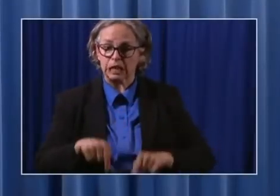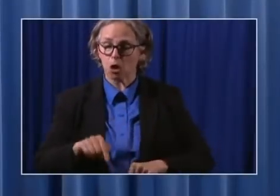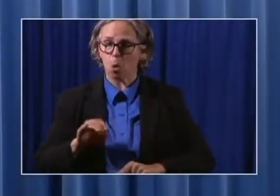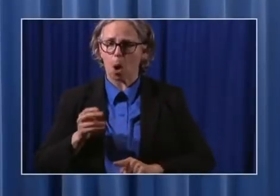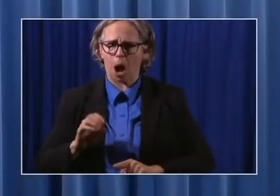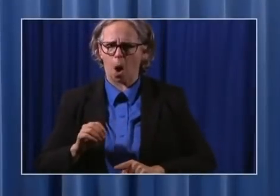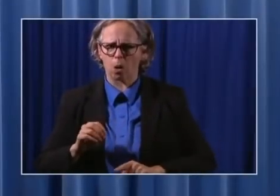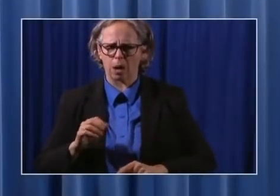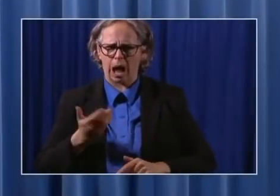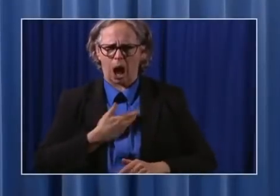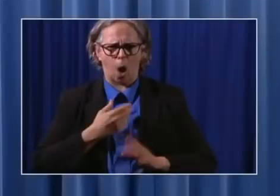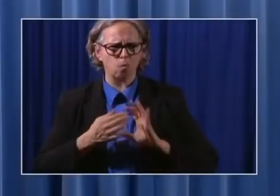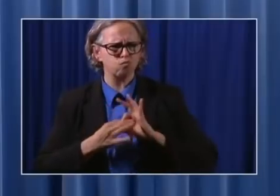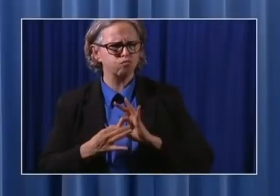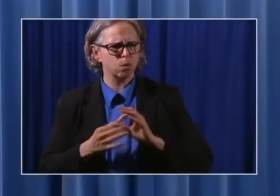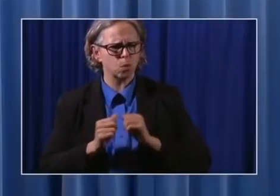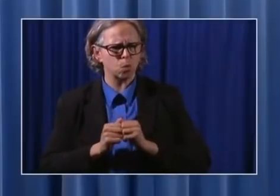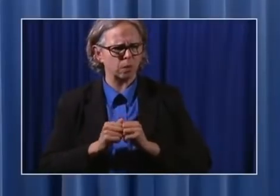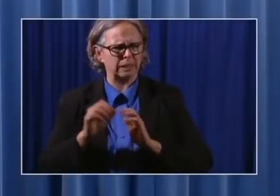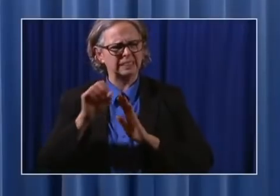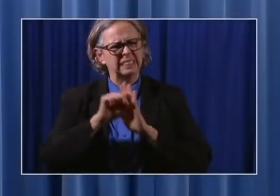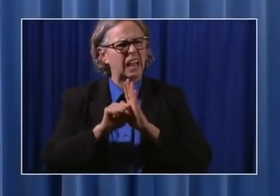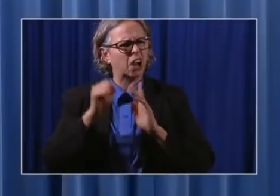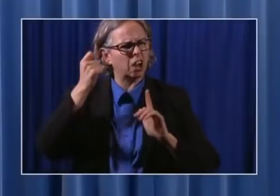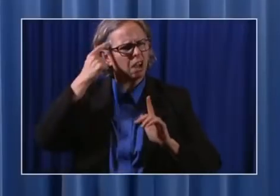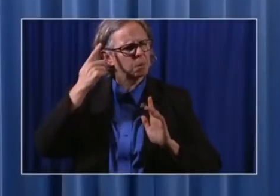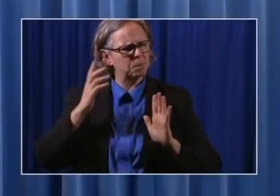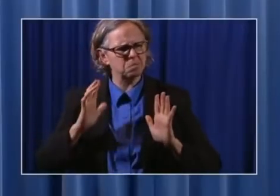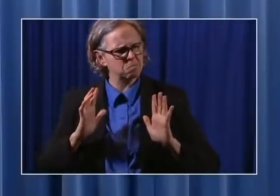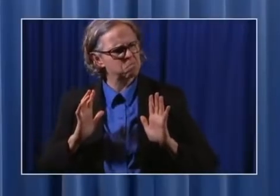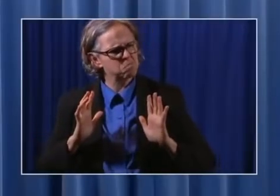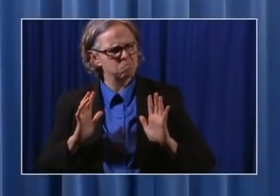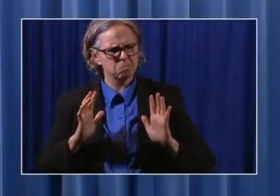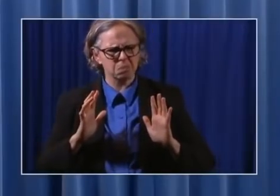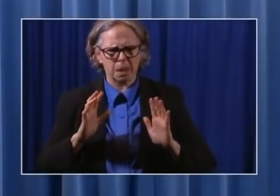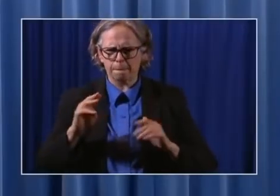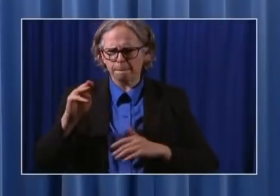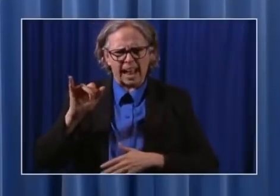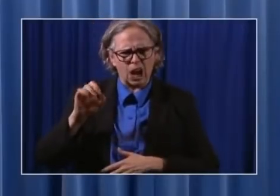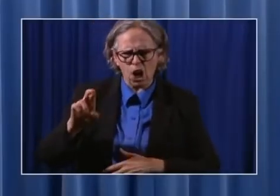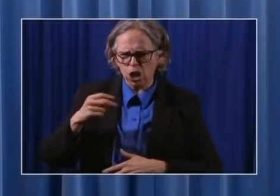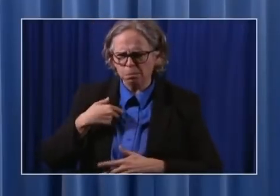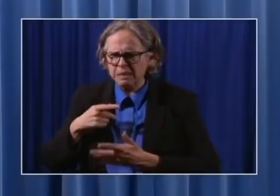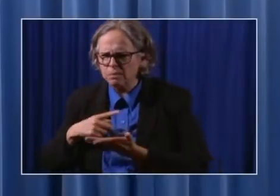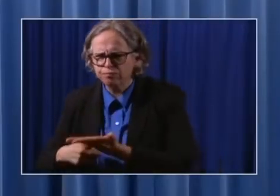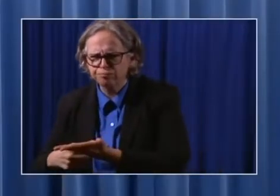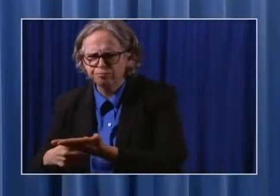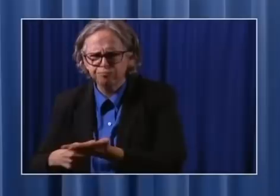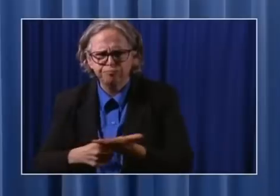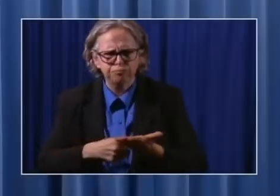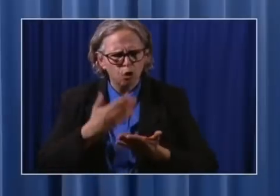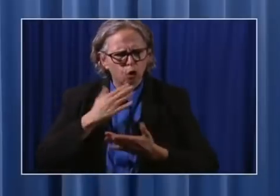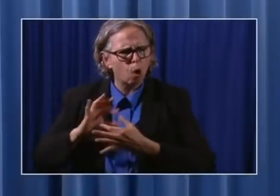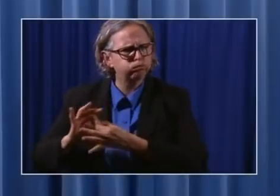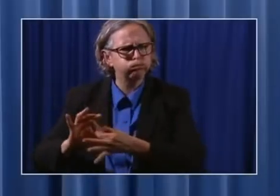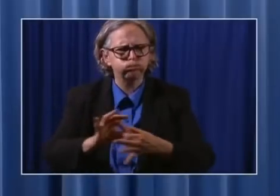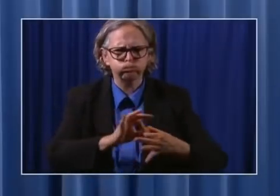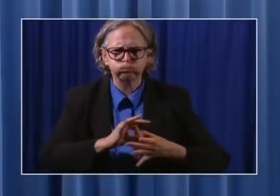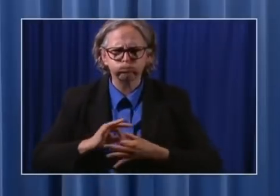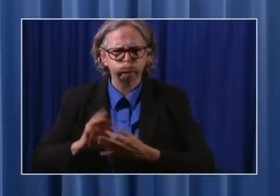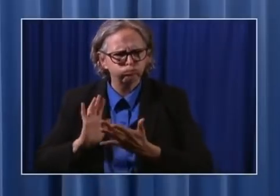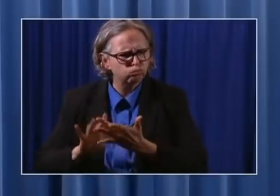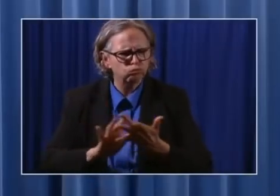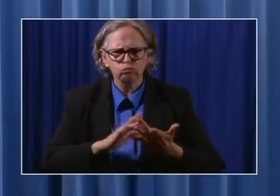relationship between the state government, governor, and the mayors. We stay in touch. You know, if